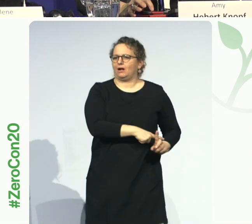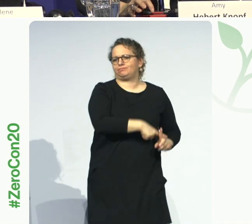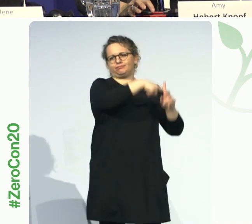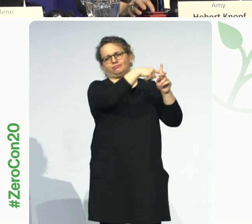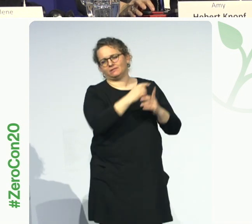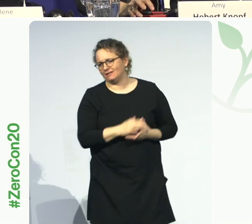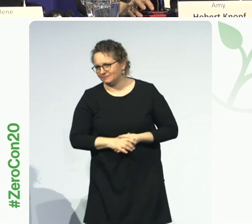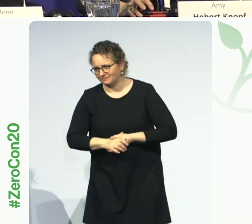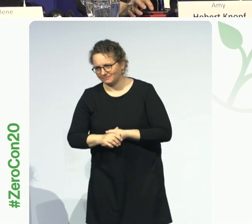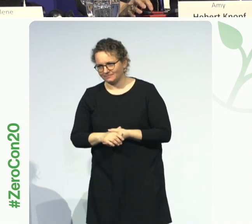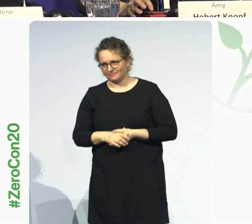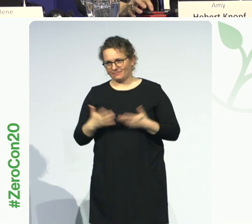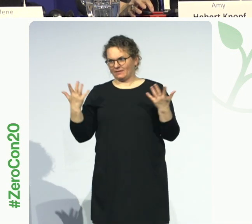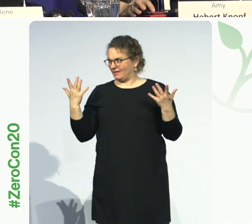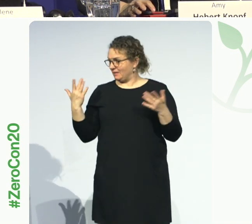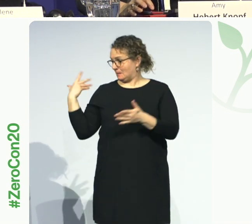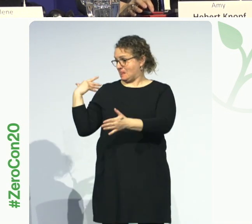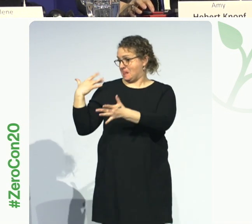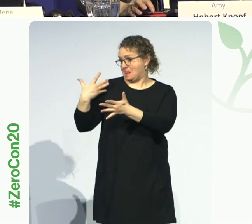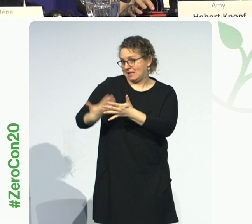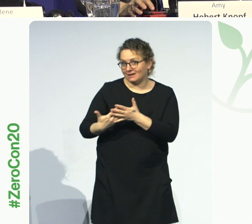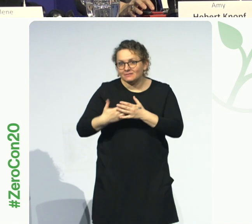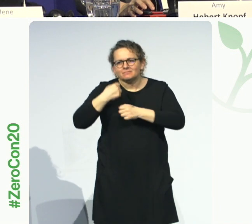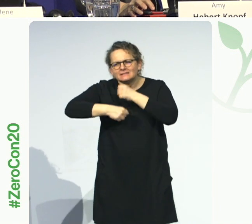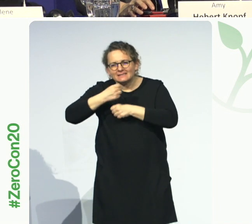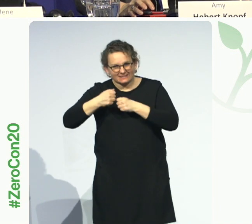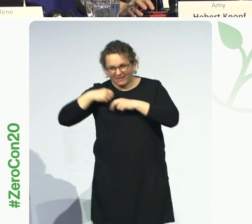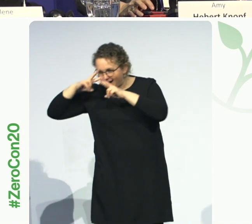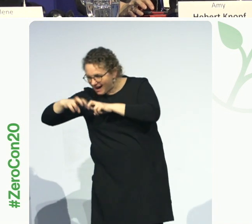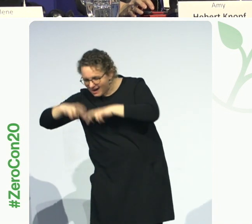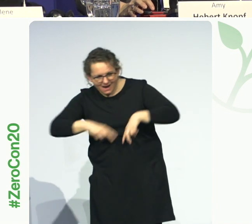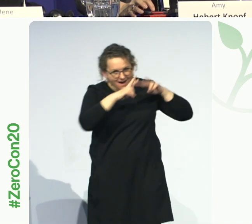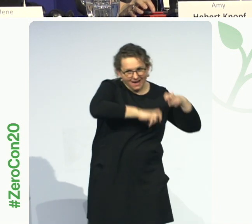our first round of data in May of this year.